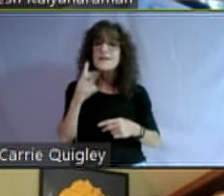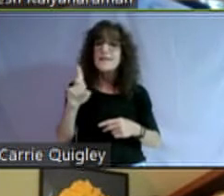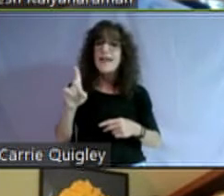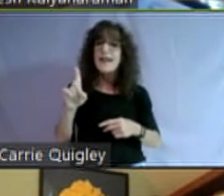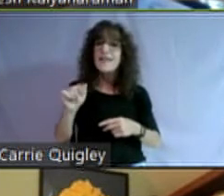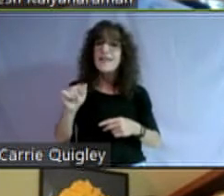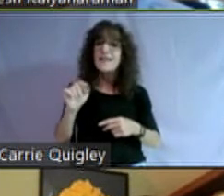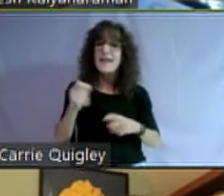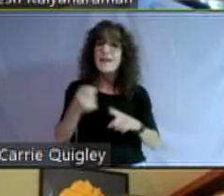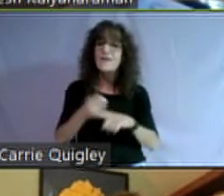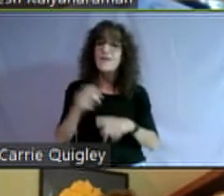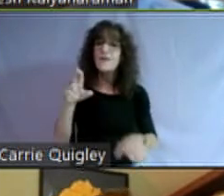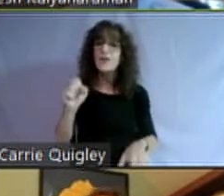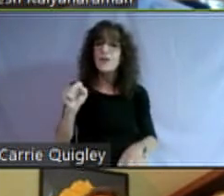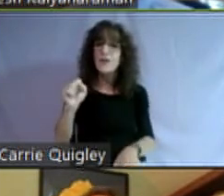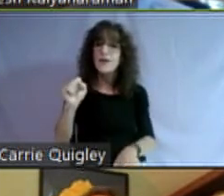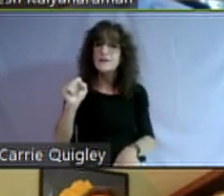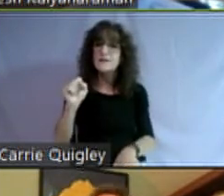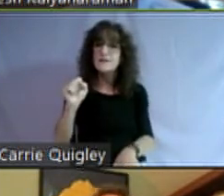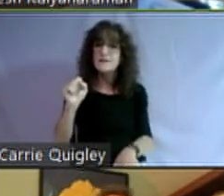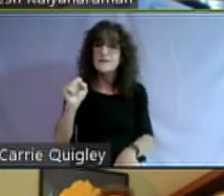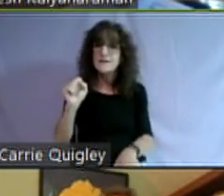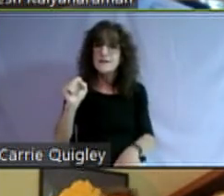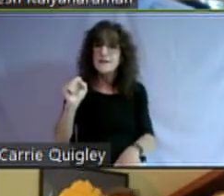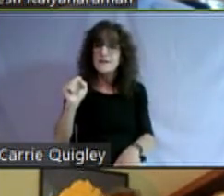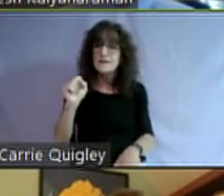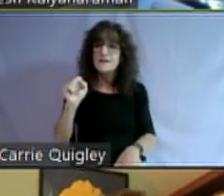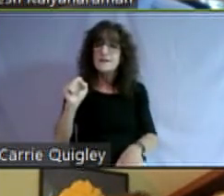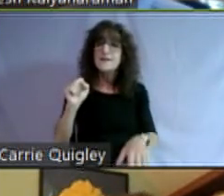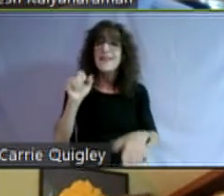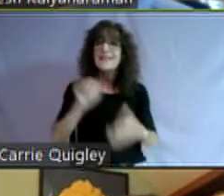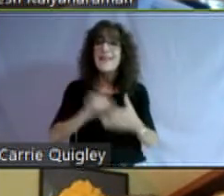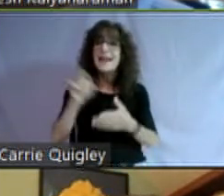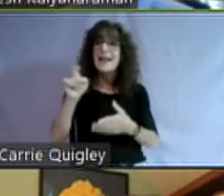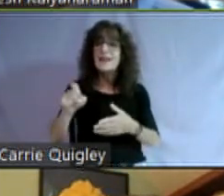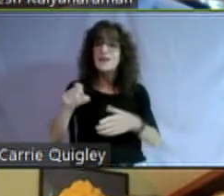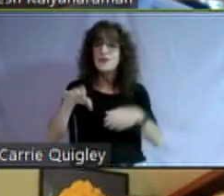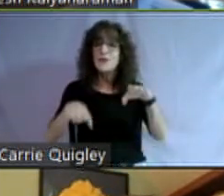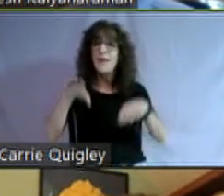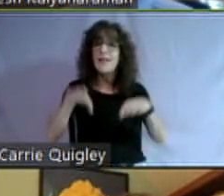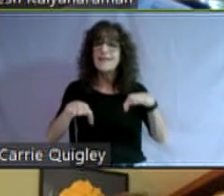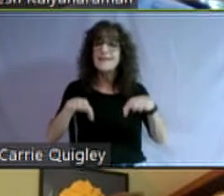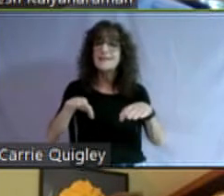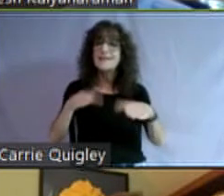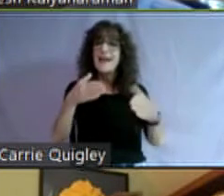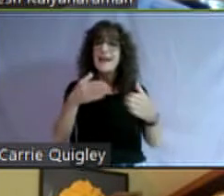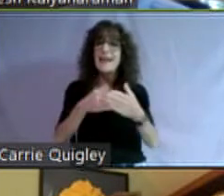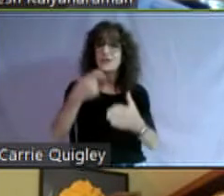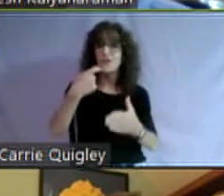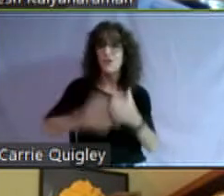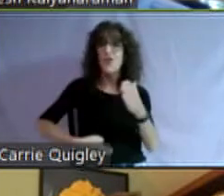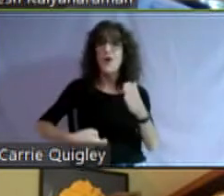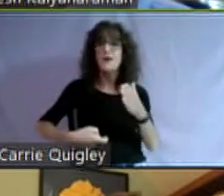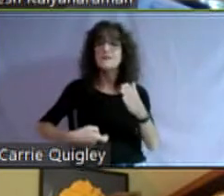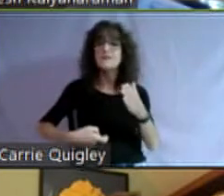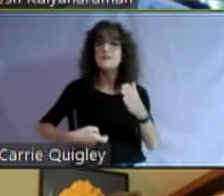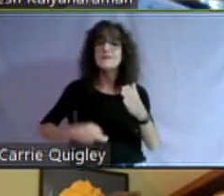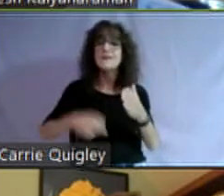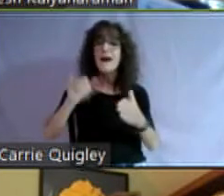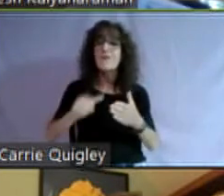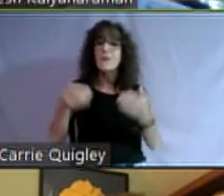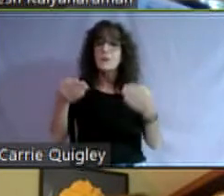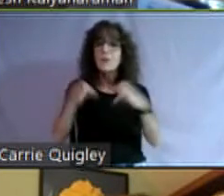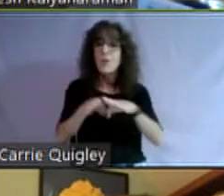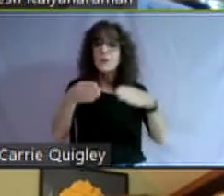the United States, and so that has to be balanced against the costs of those